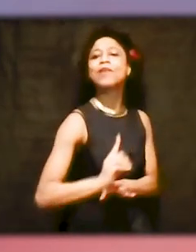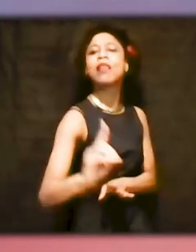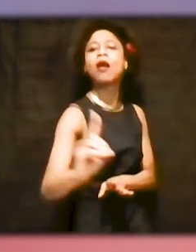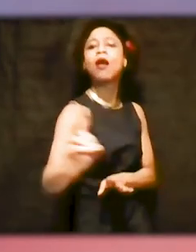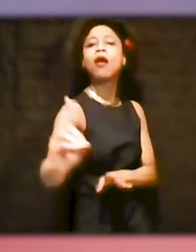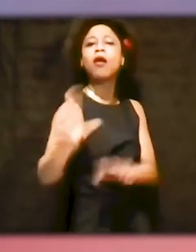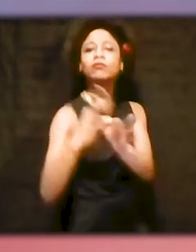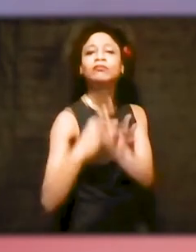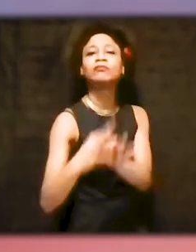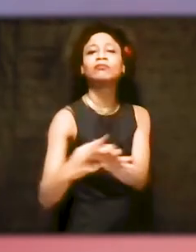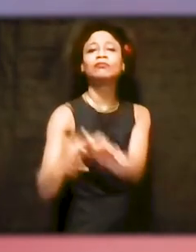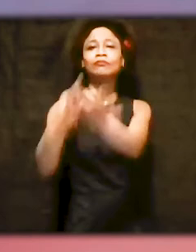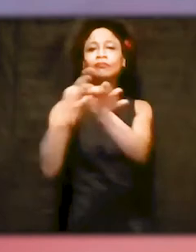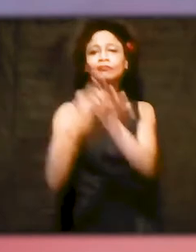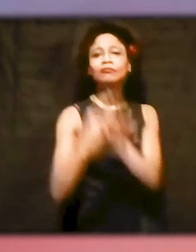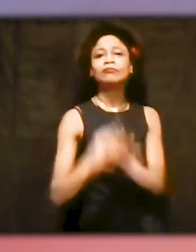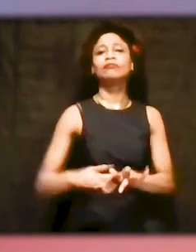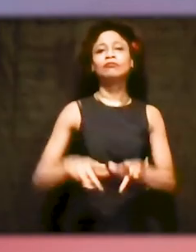I belong.